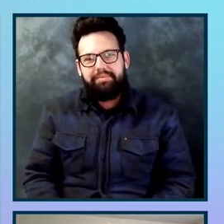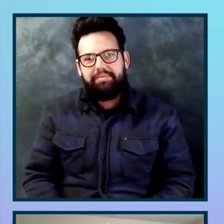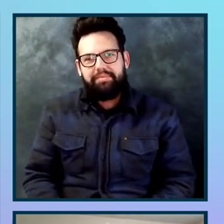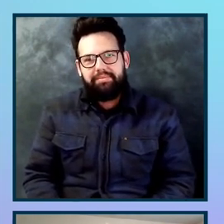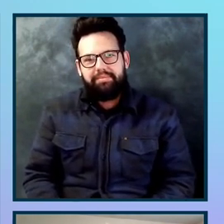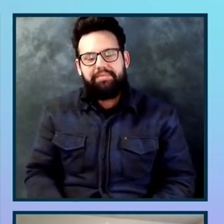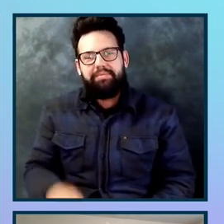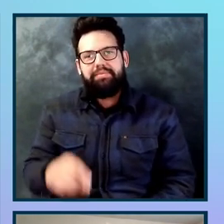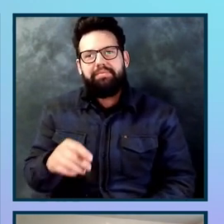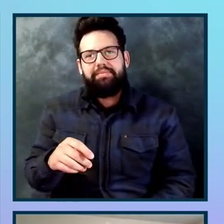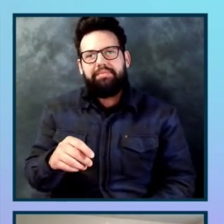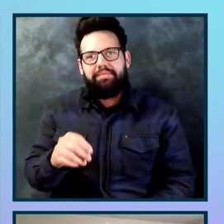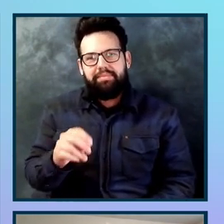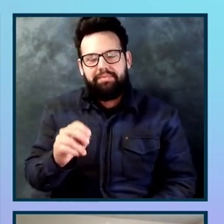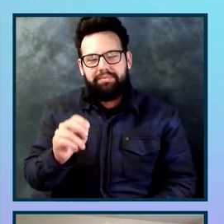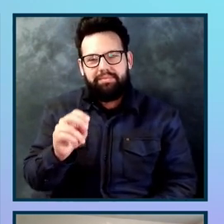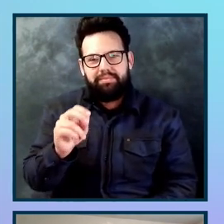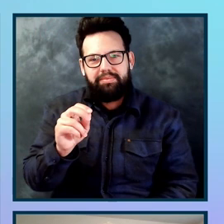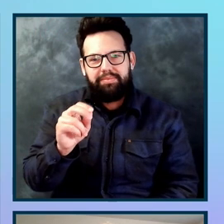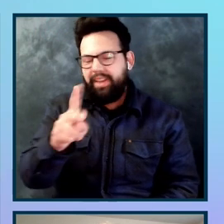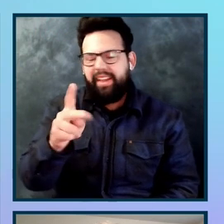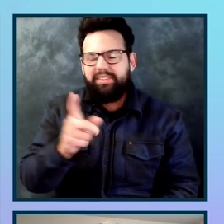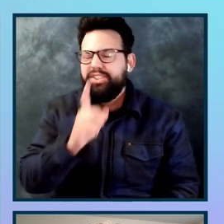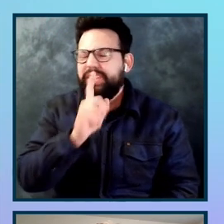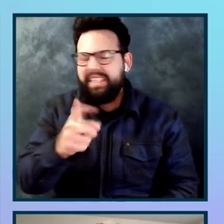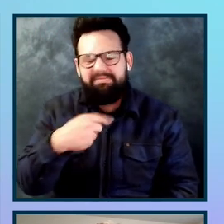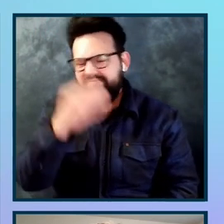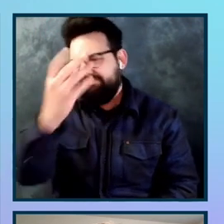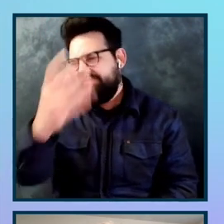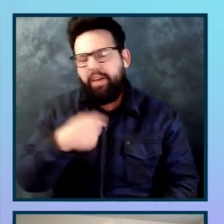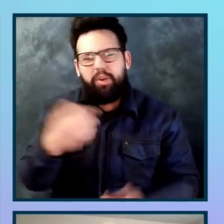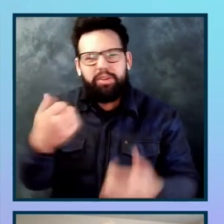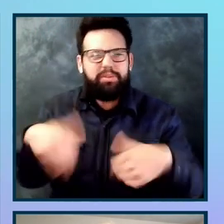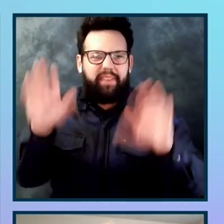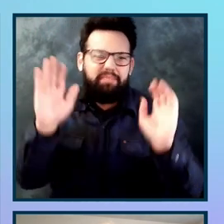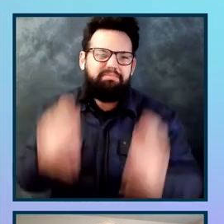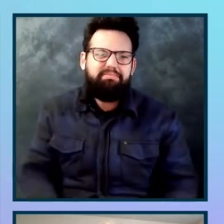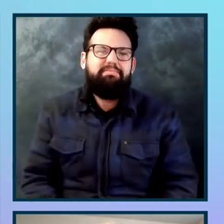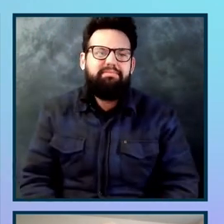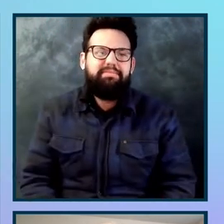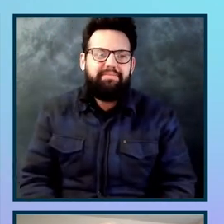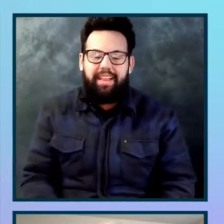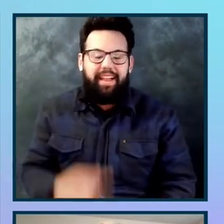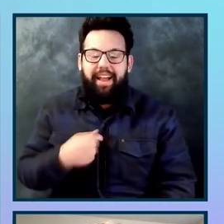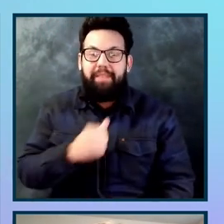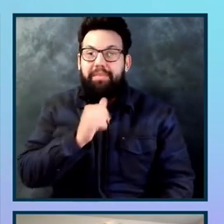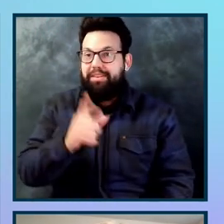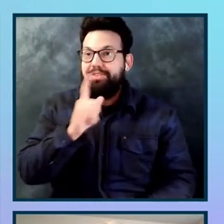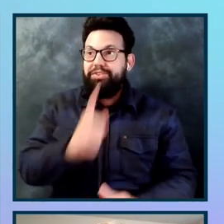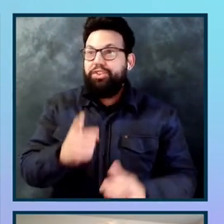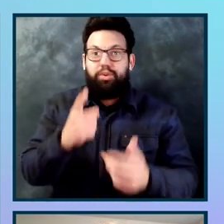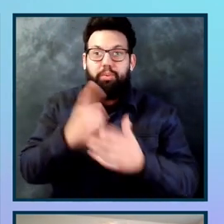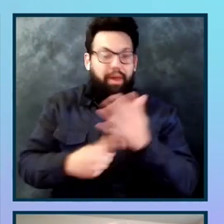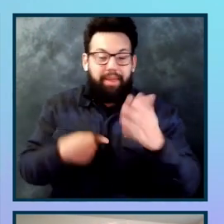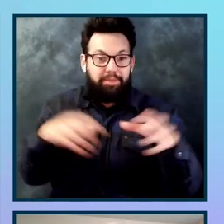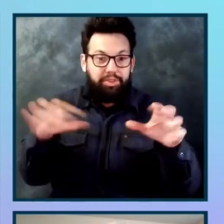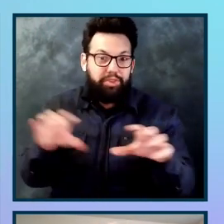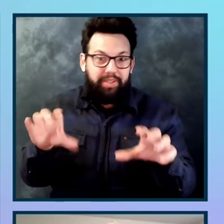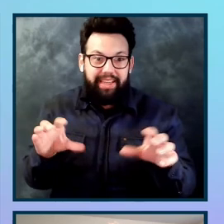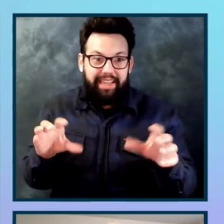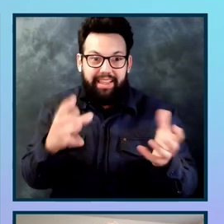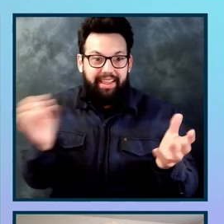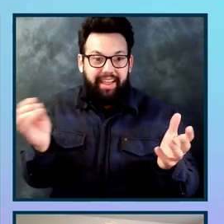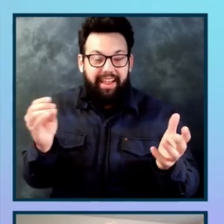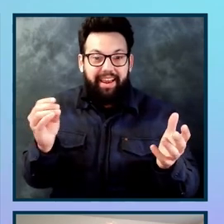to activate. All right, I want to give up. Number one, I'm still not sure what the heck to do. And number two, I don't know how to get from